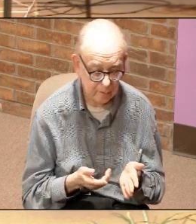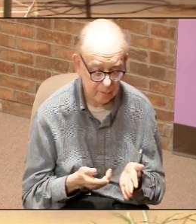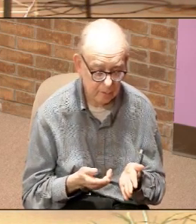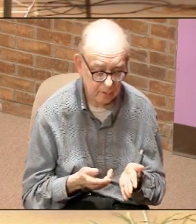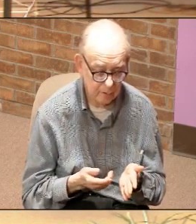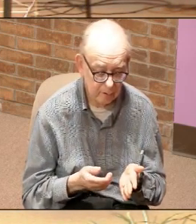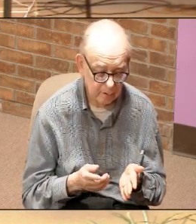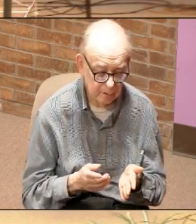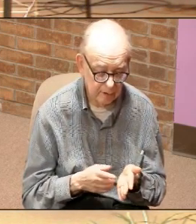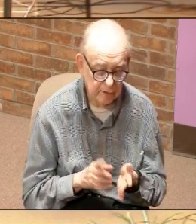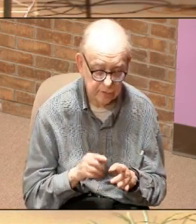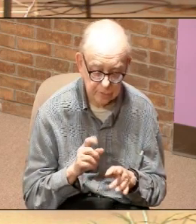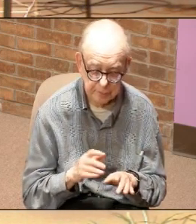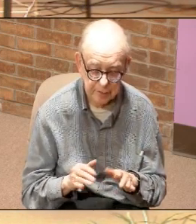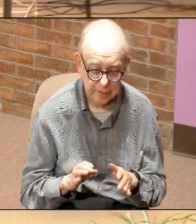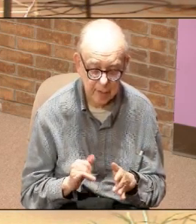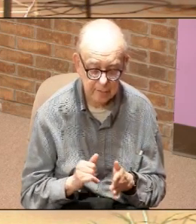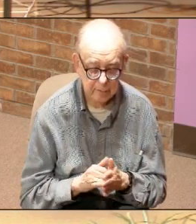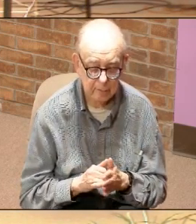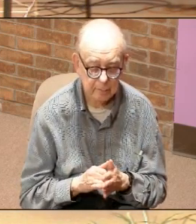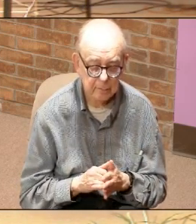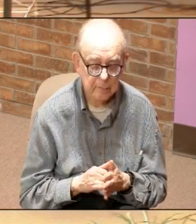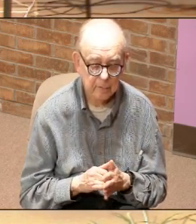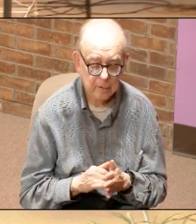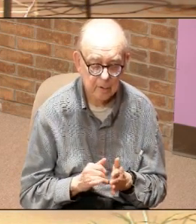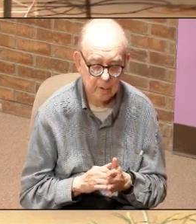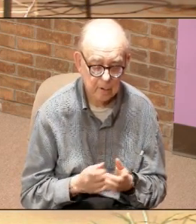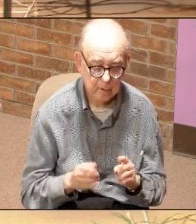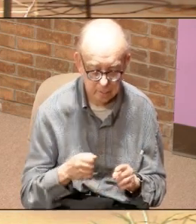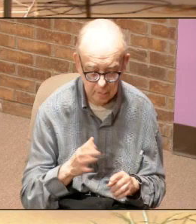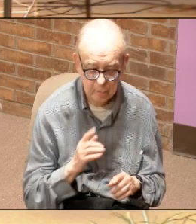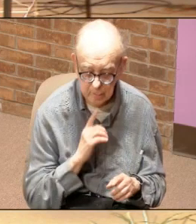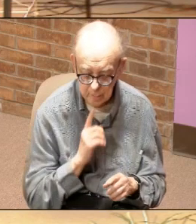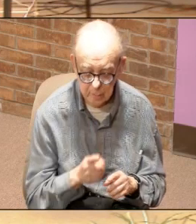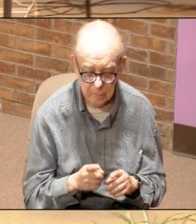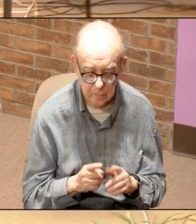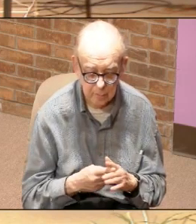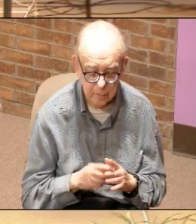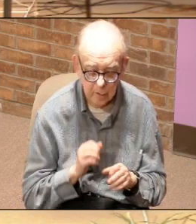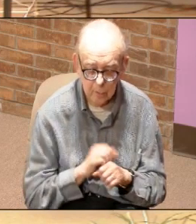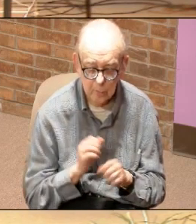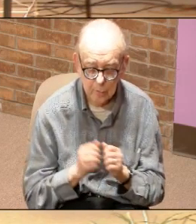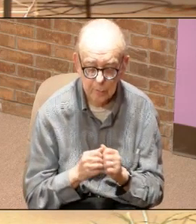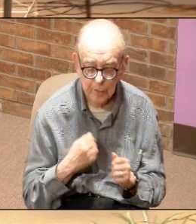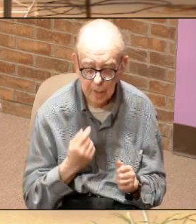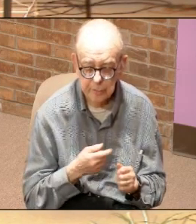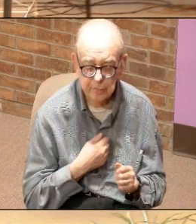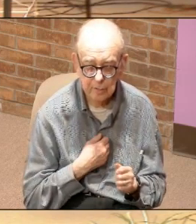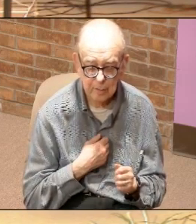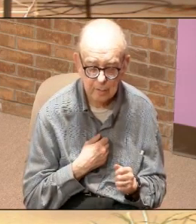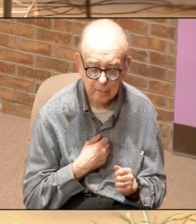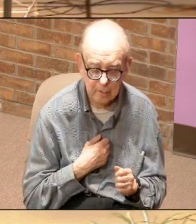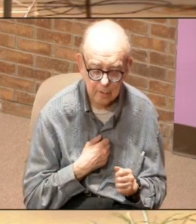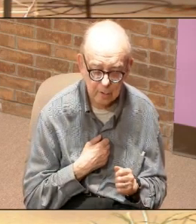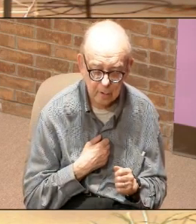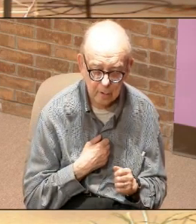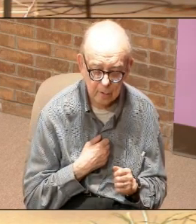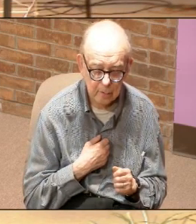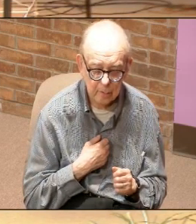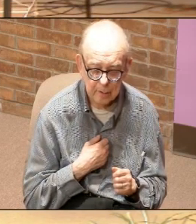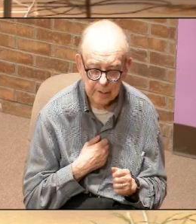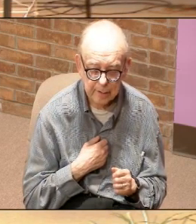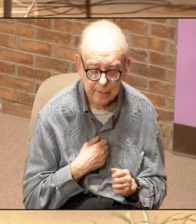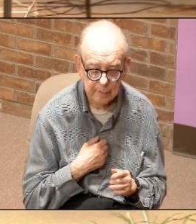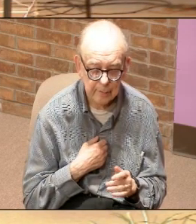This is as it should be. This is when God truly begins to work with us. The adventure is